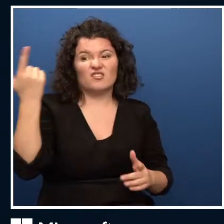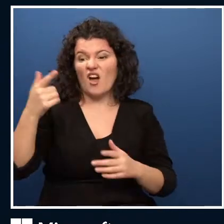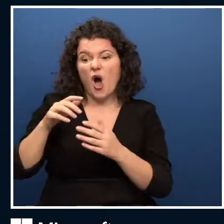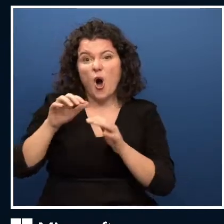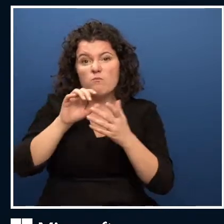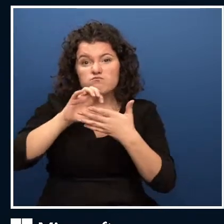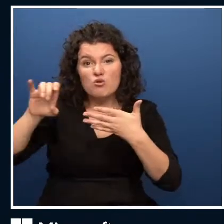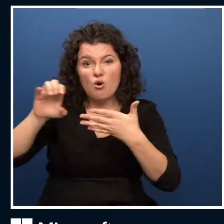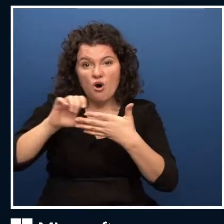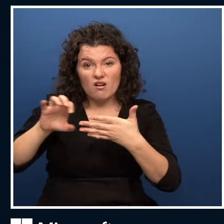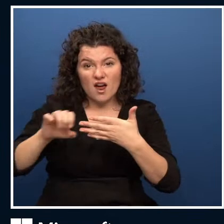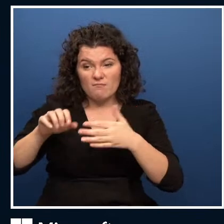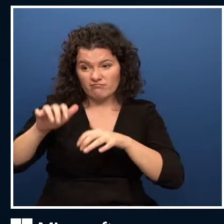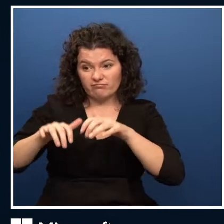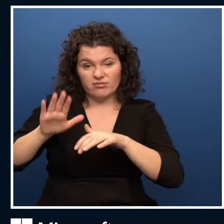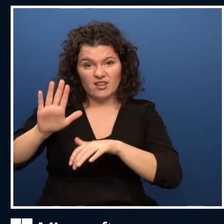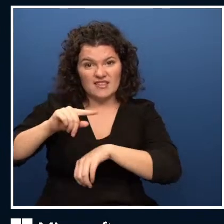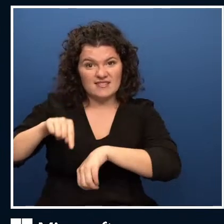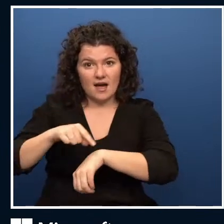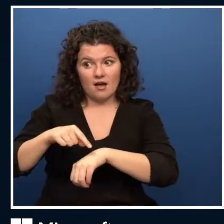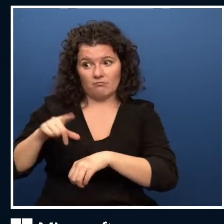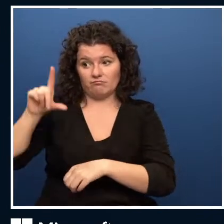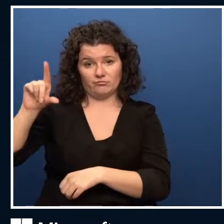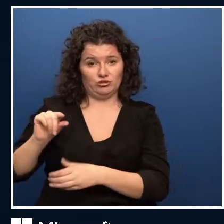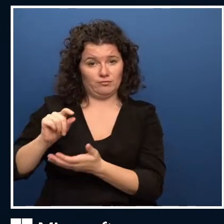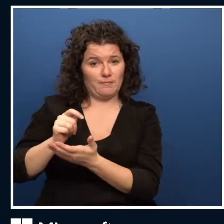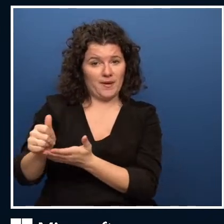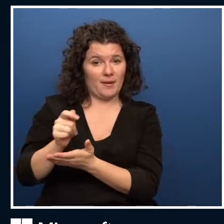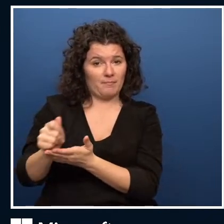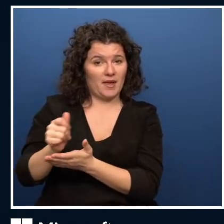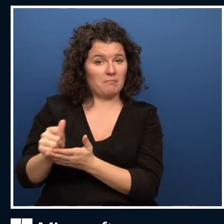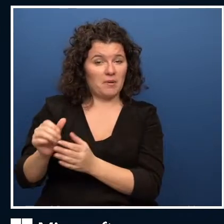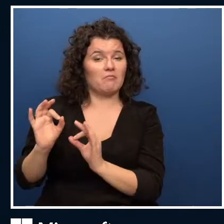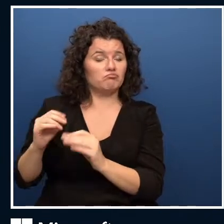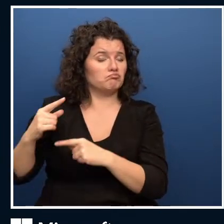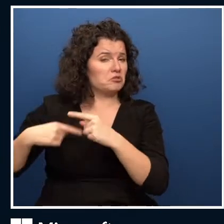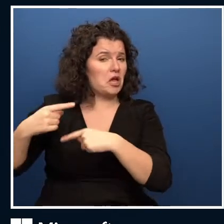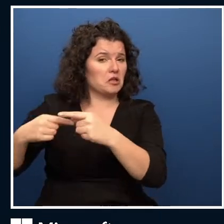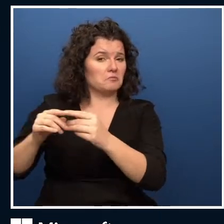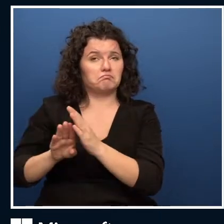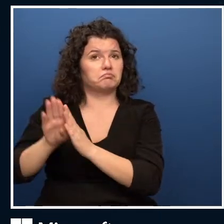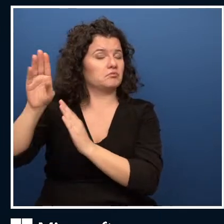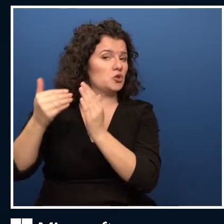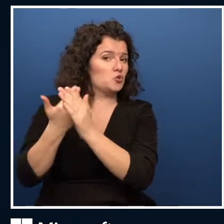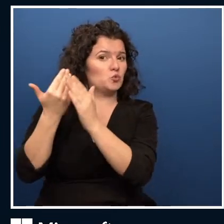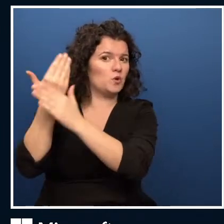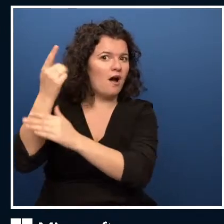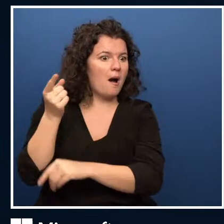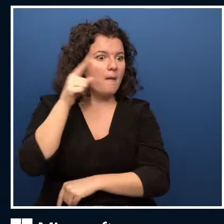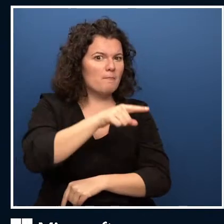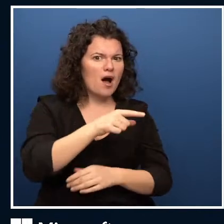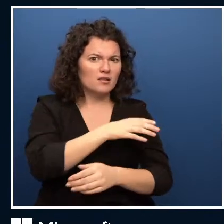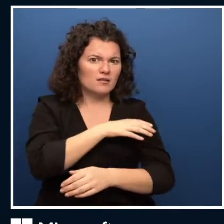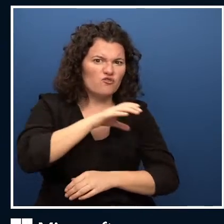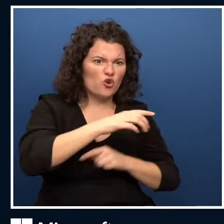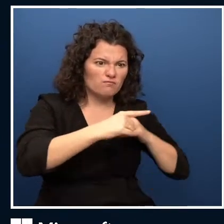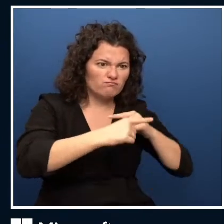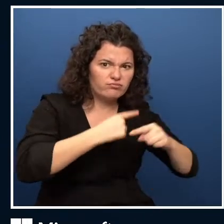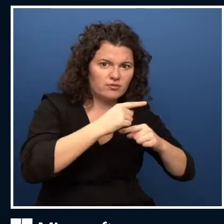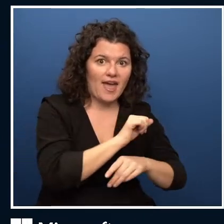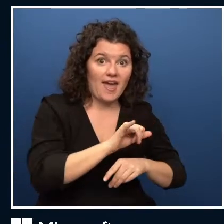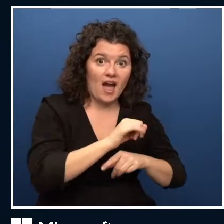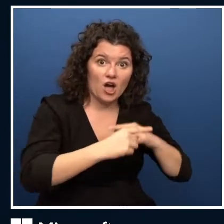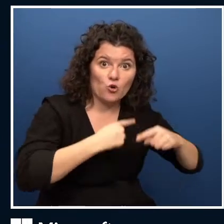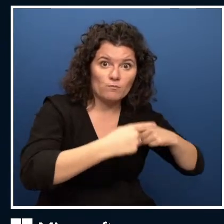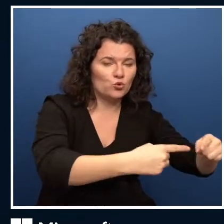really interesting. And also, we are now living in a world